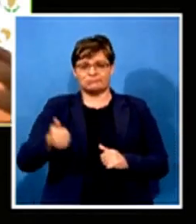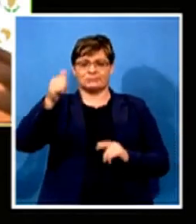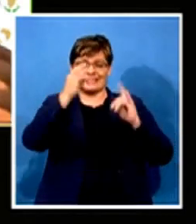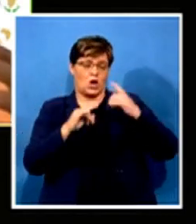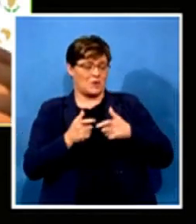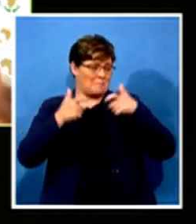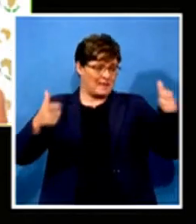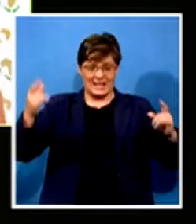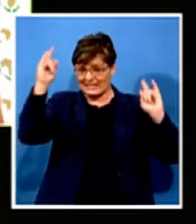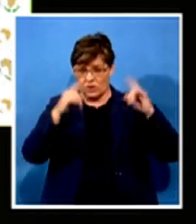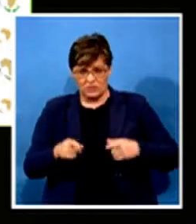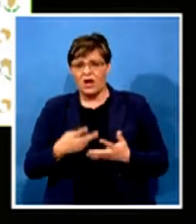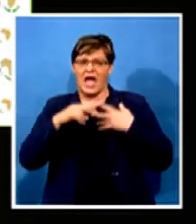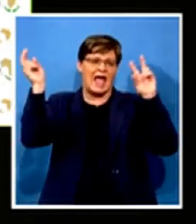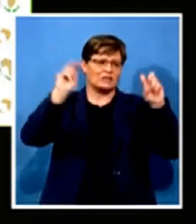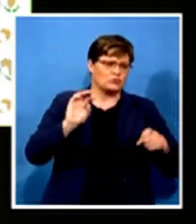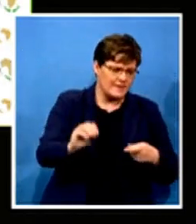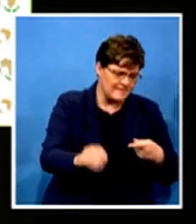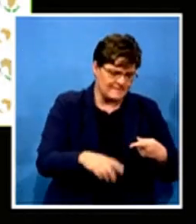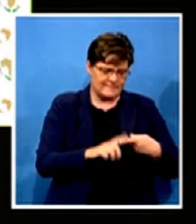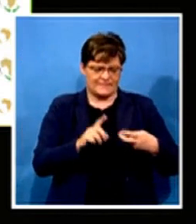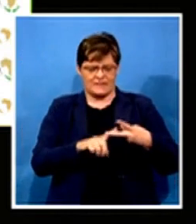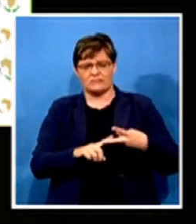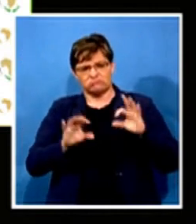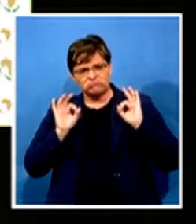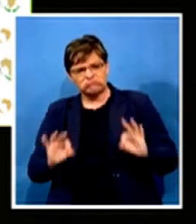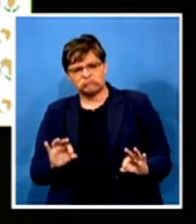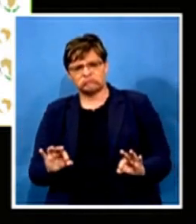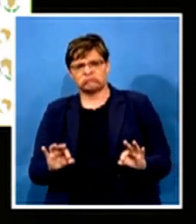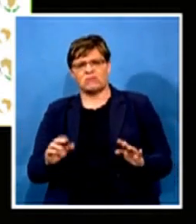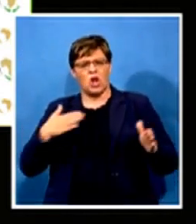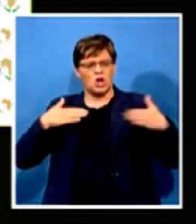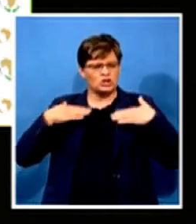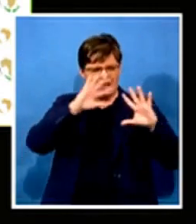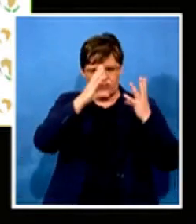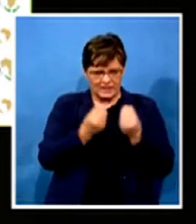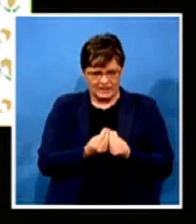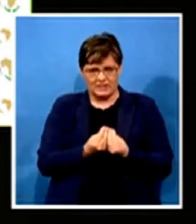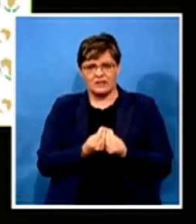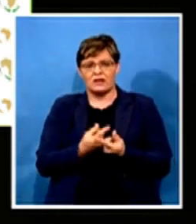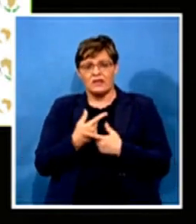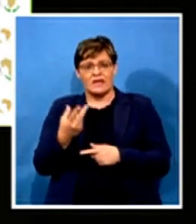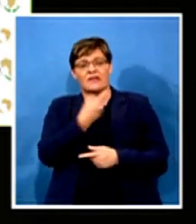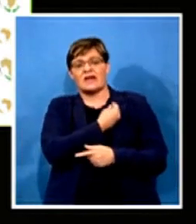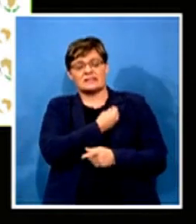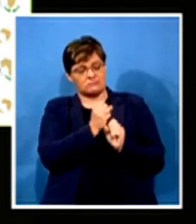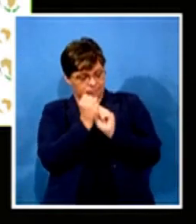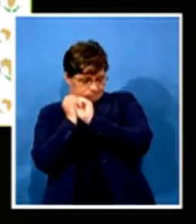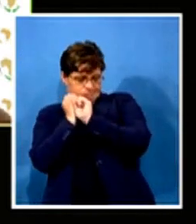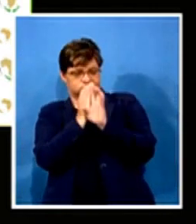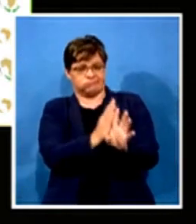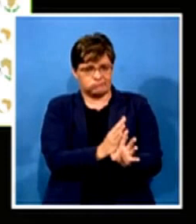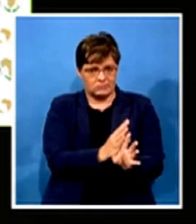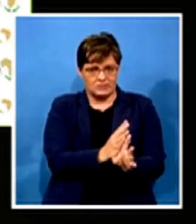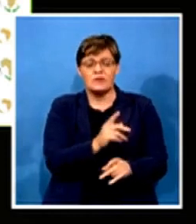electricity, appropriate logistics, you have other vaccine candidates that will show up, and then you can use that and keep